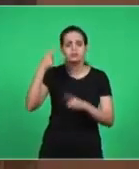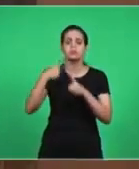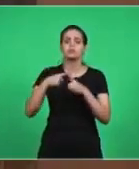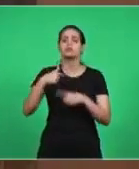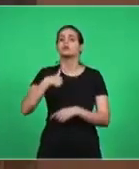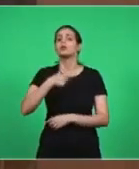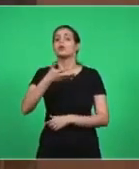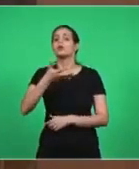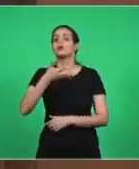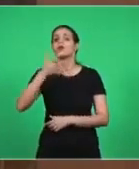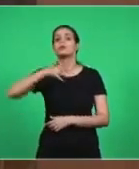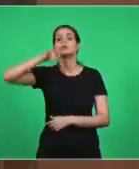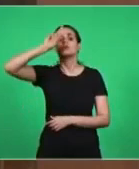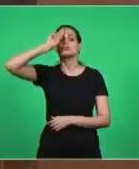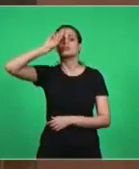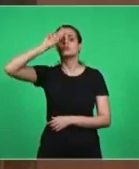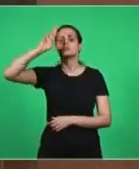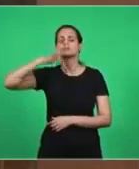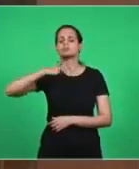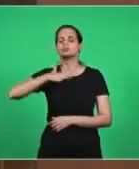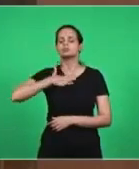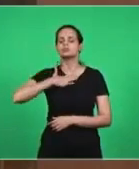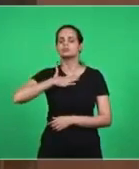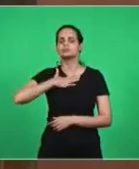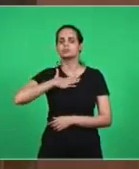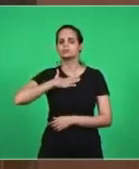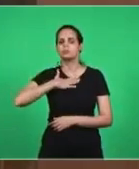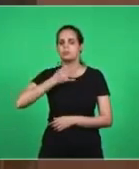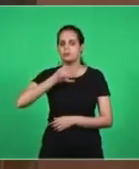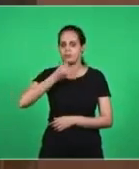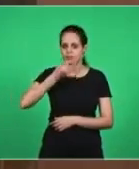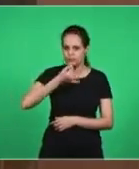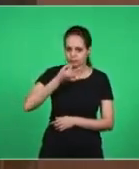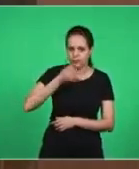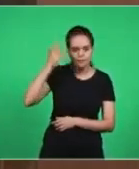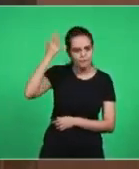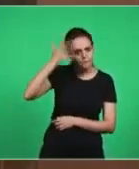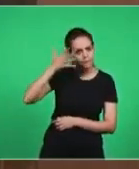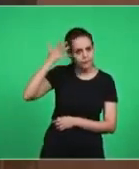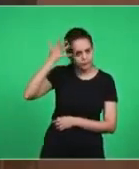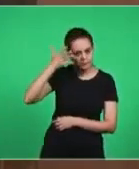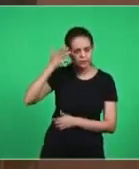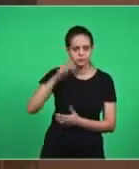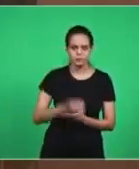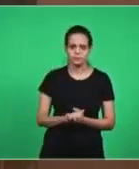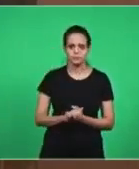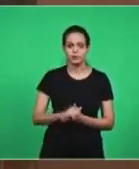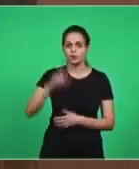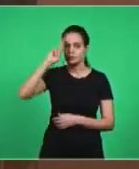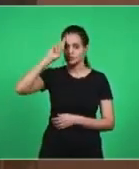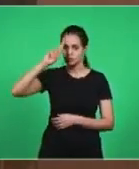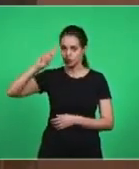preach about the message that is going to be suggested. So the pastors are here.